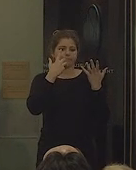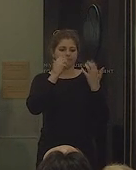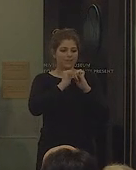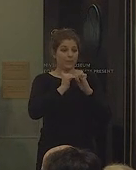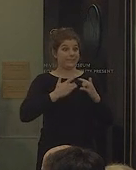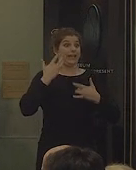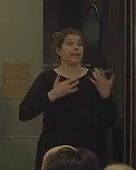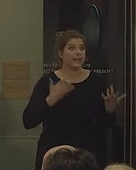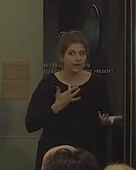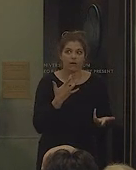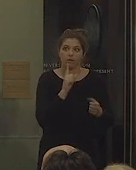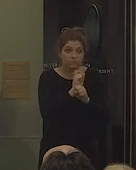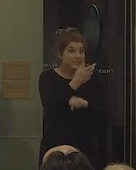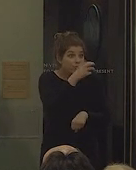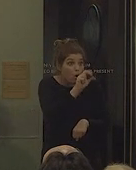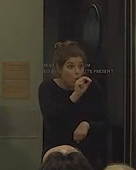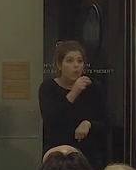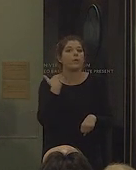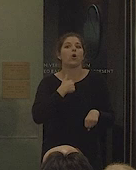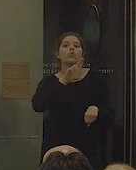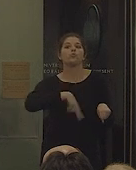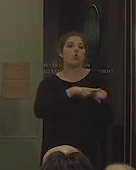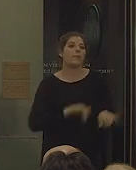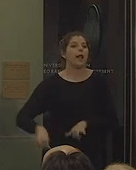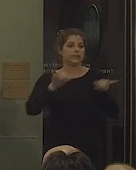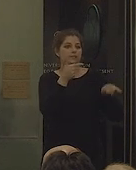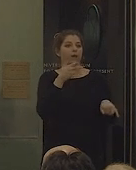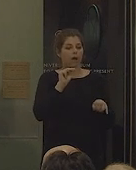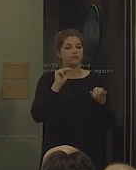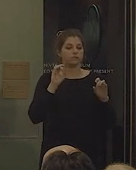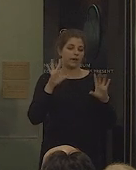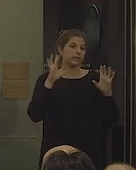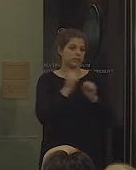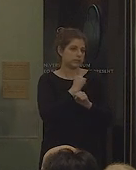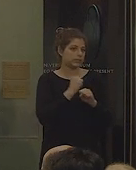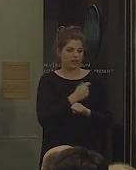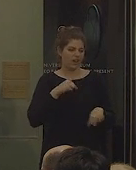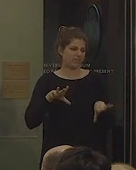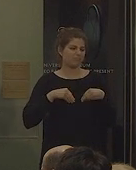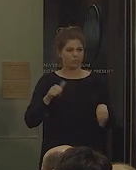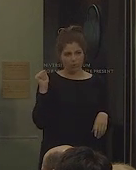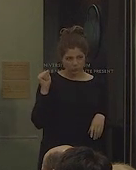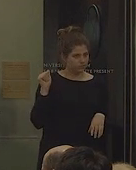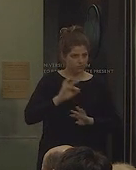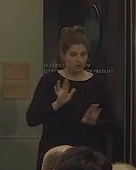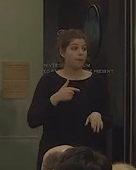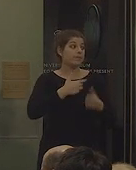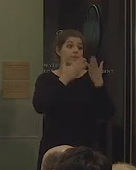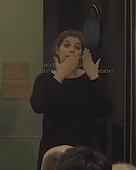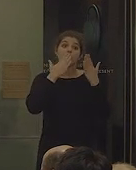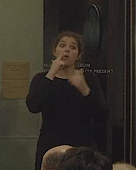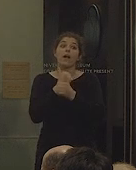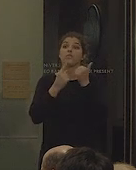how excited we are that there was a hero, we are normalizing gun violence. And I'm not okay with it, no. I'm thankful